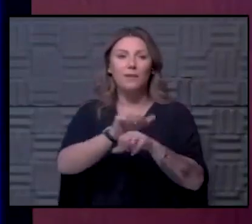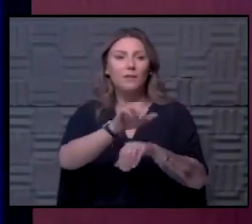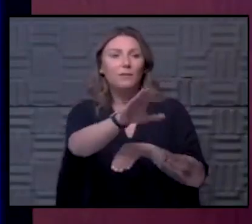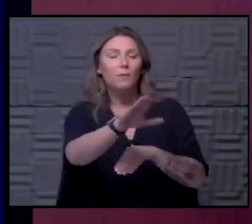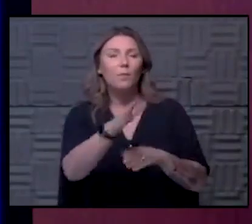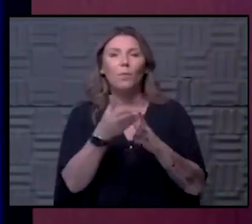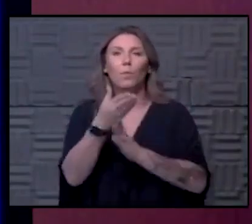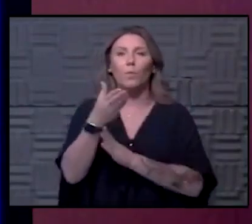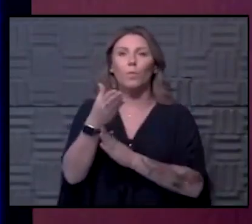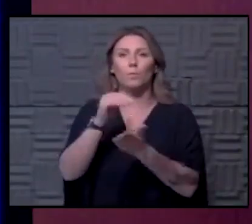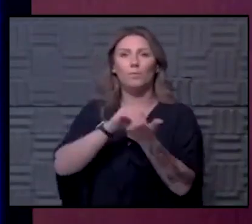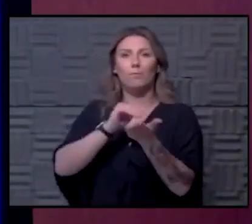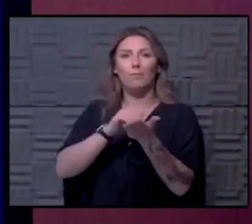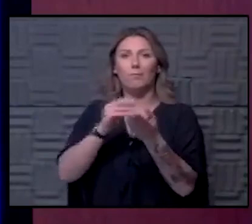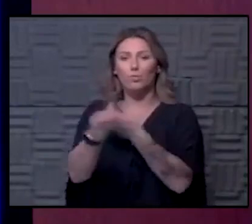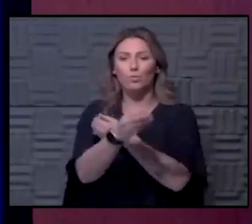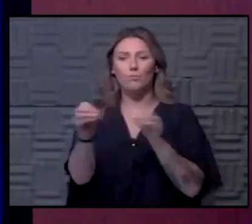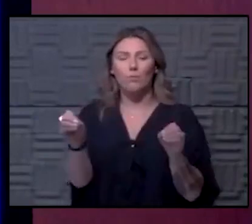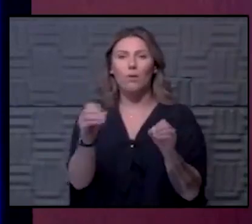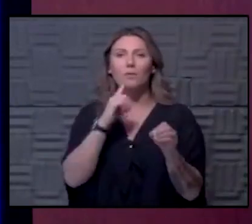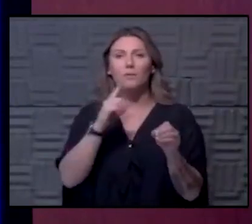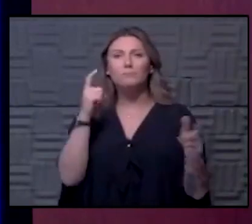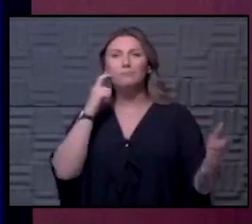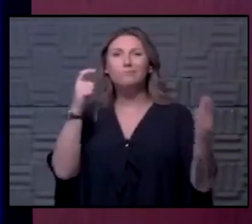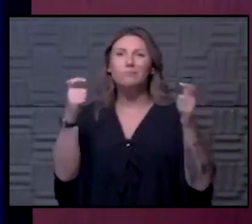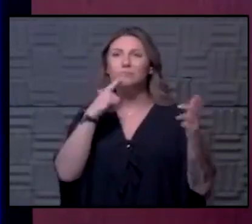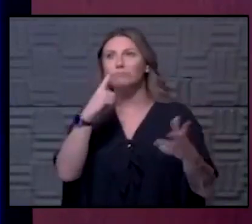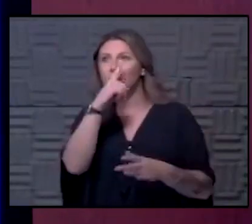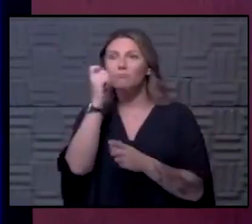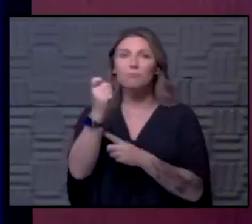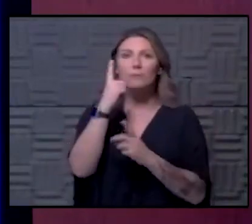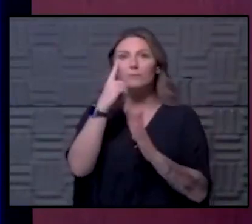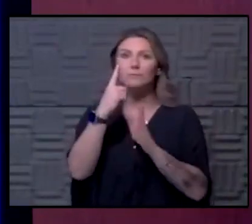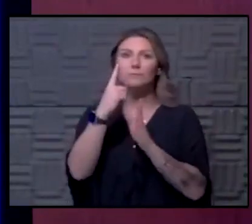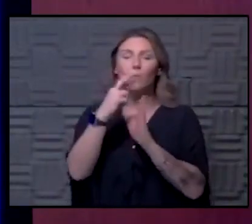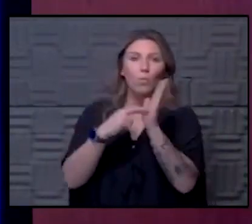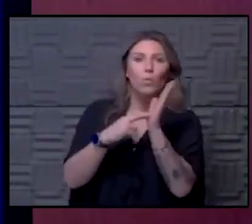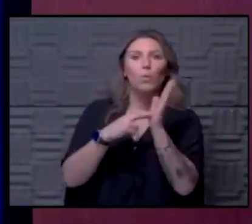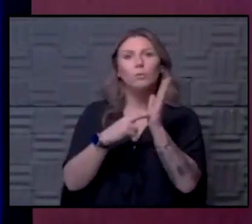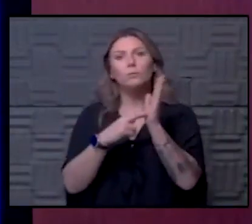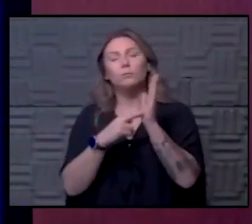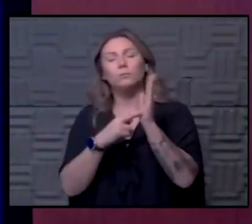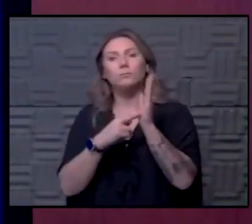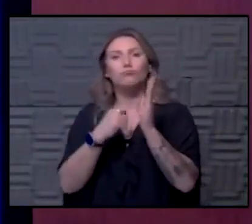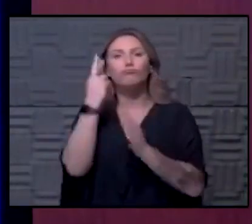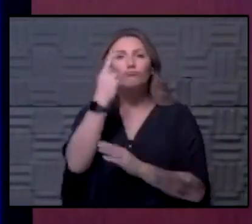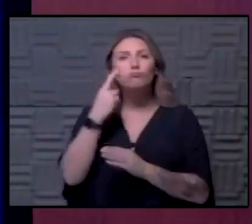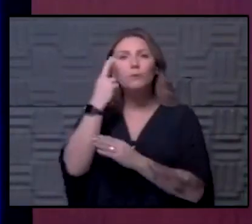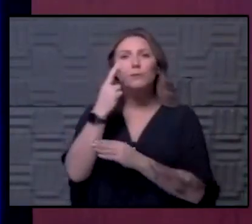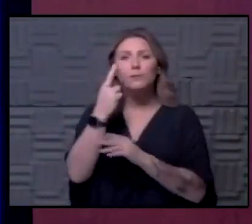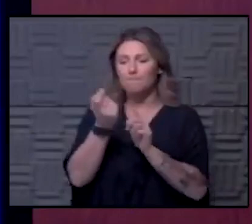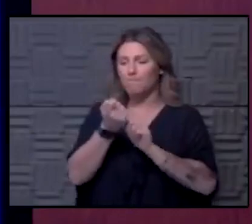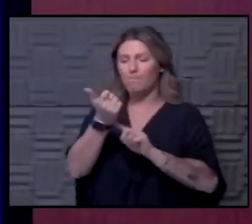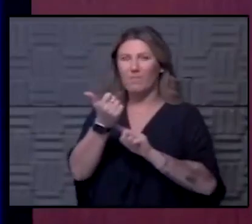physicians' offices, by and large, due to some logistical issues, we've taken out a little bit of the